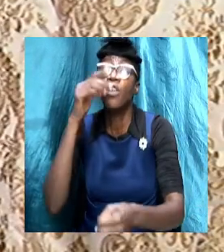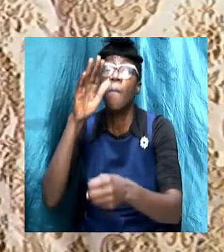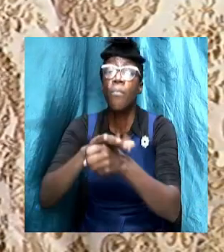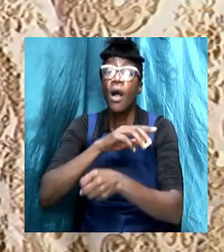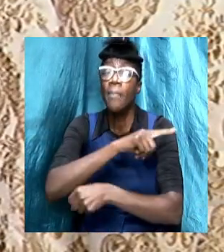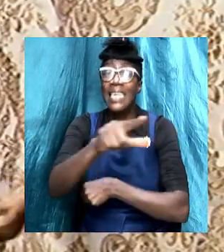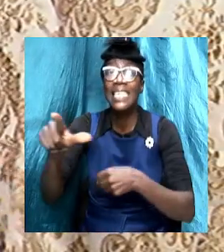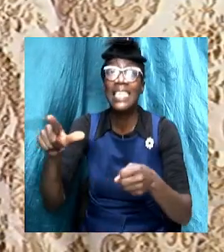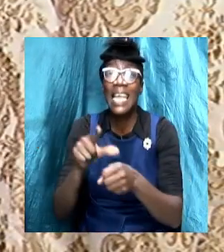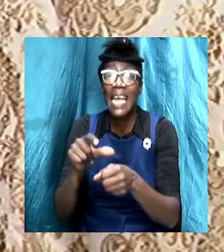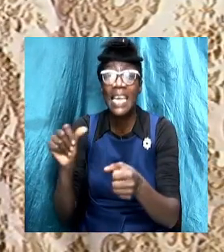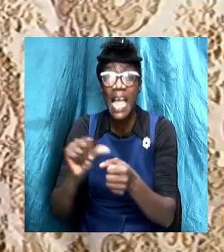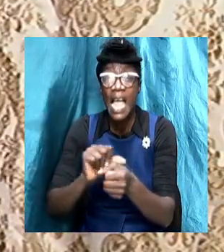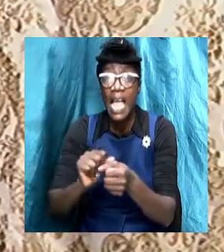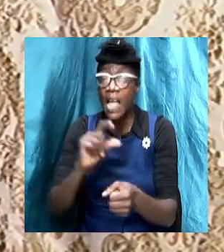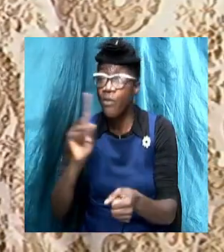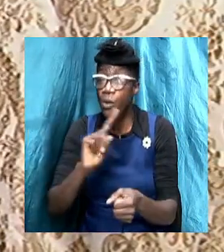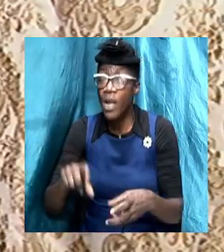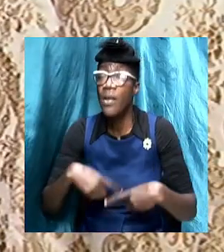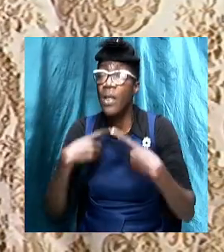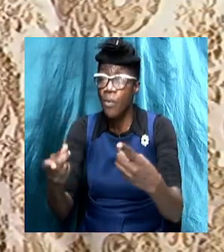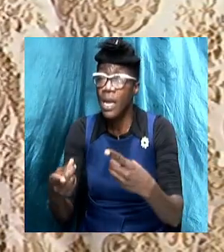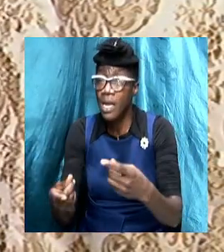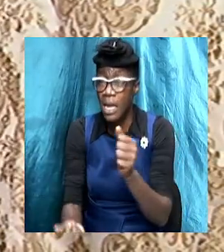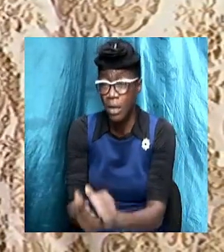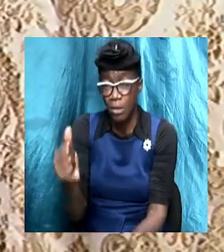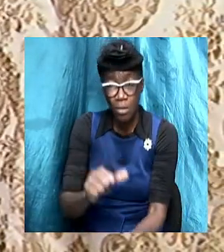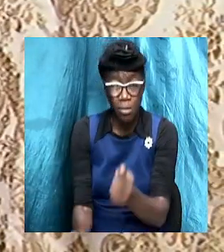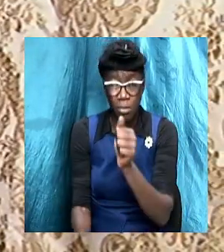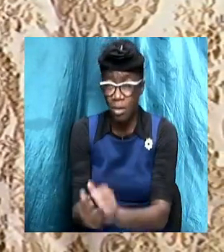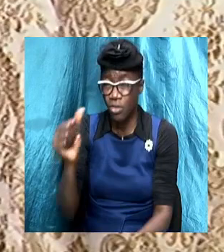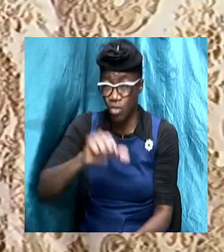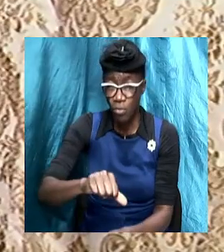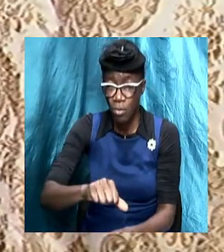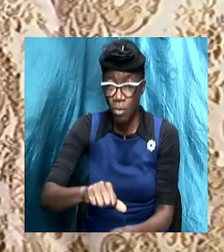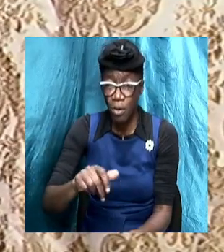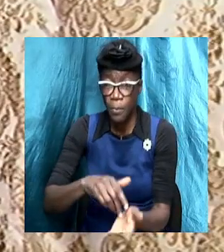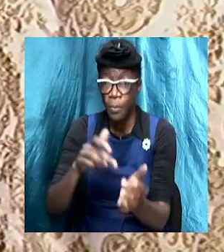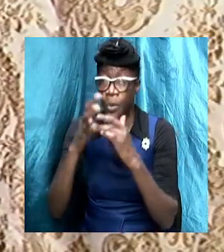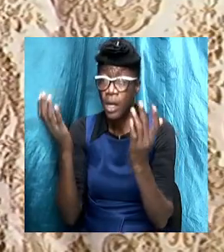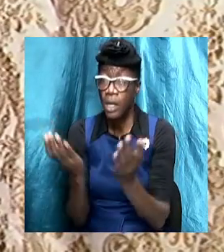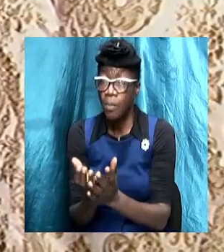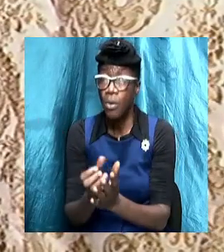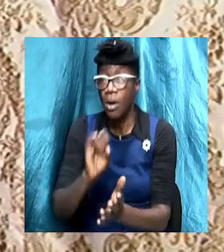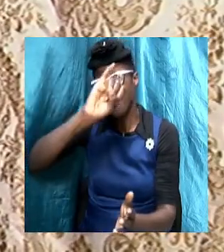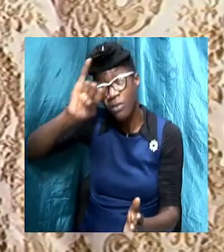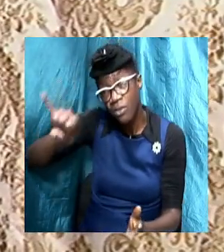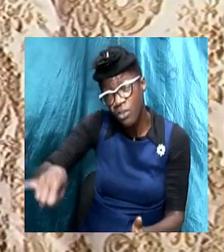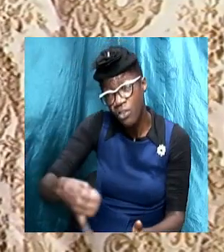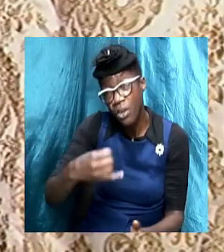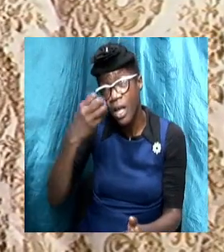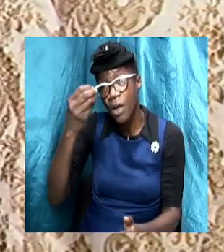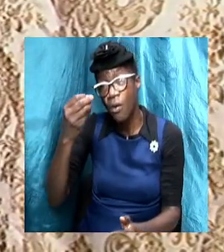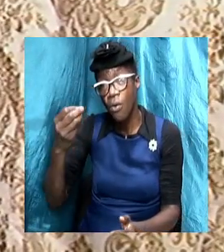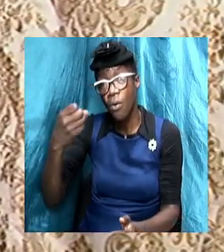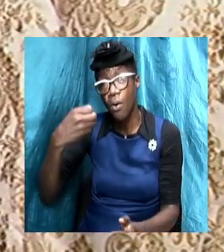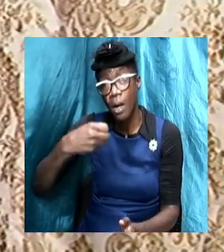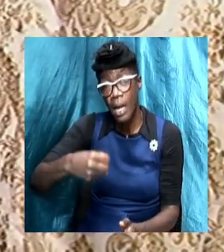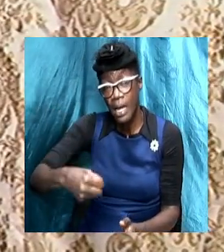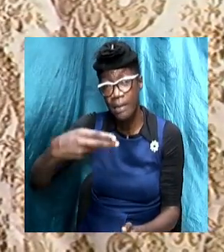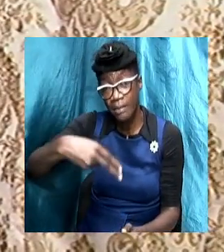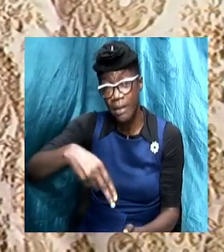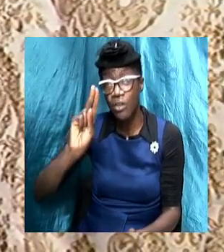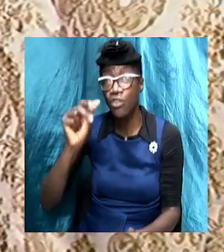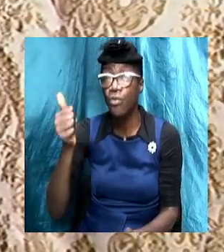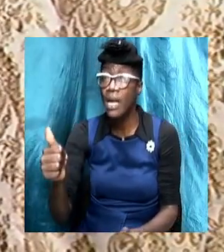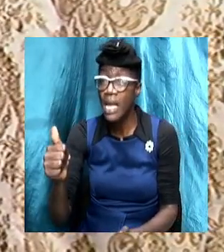well. Everywhere they went, they were conquering. The book of Joshua is a book of conquest. Amen. We see where they're